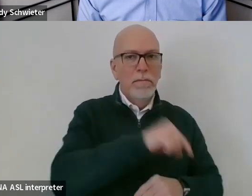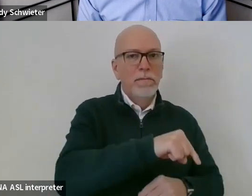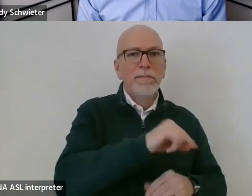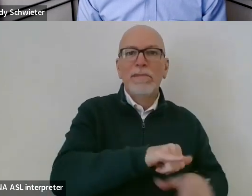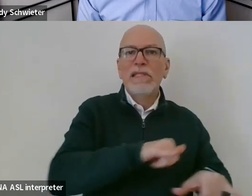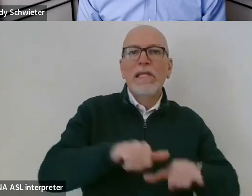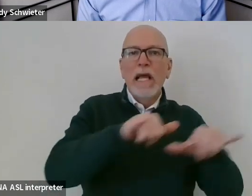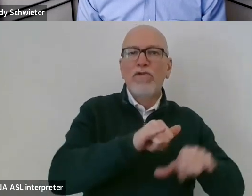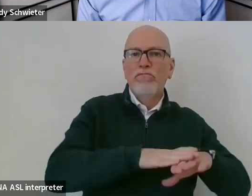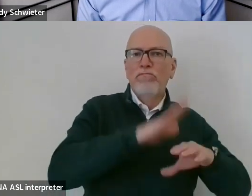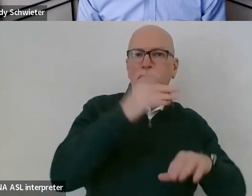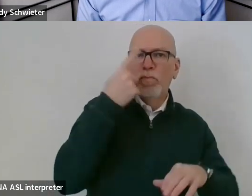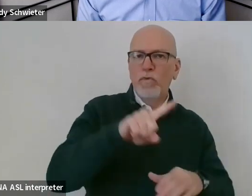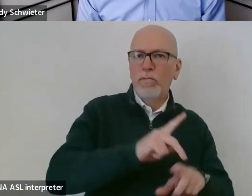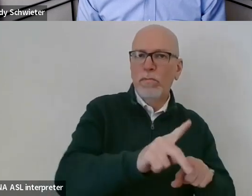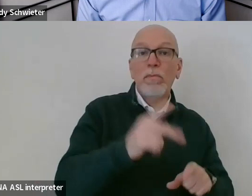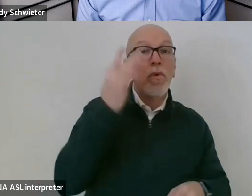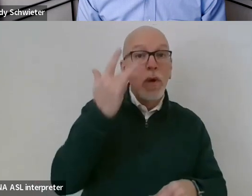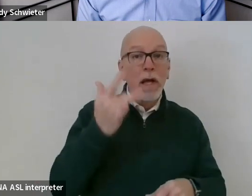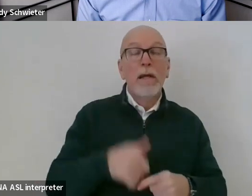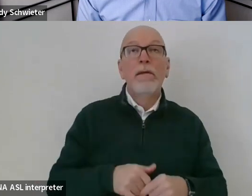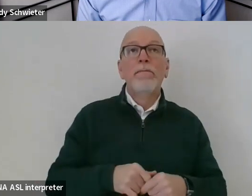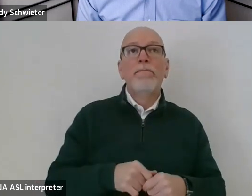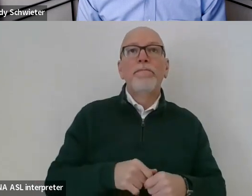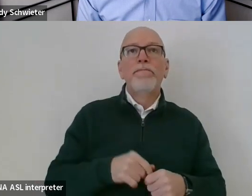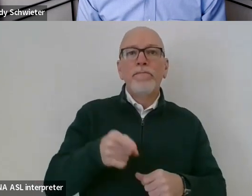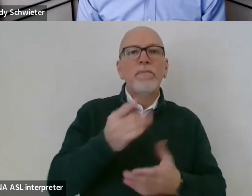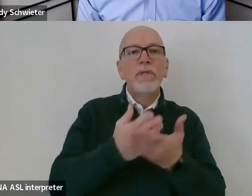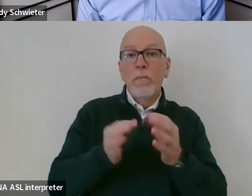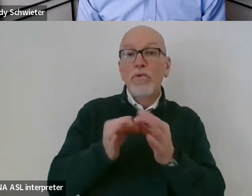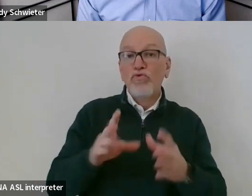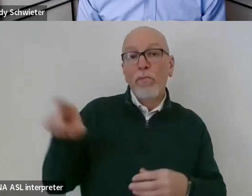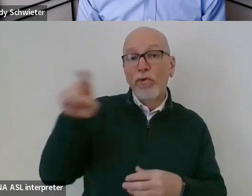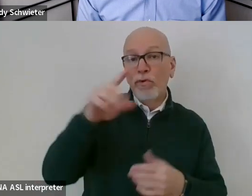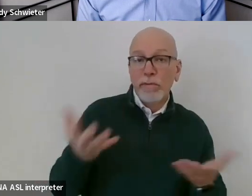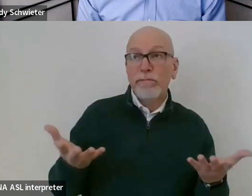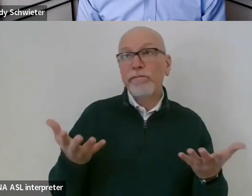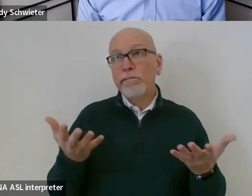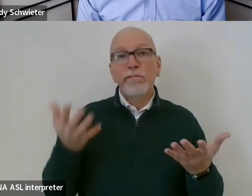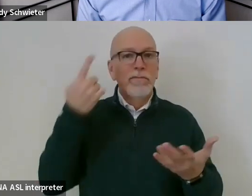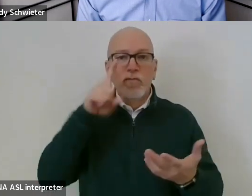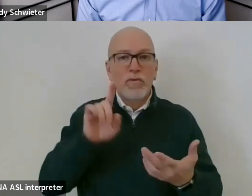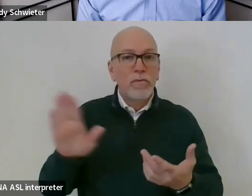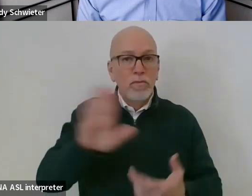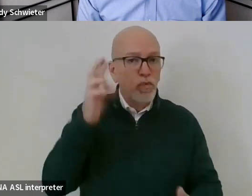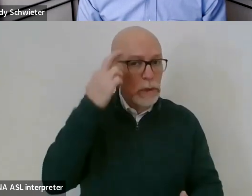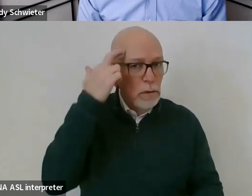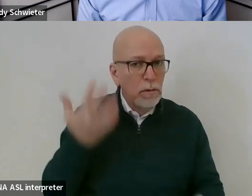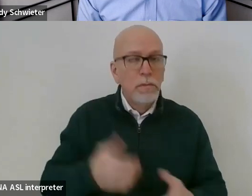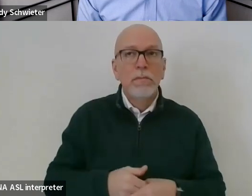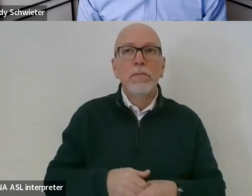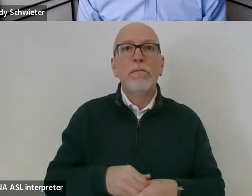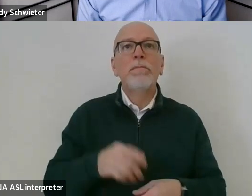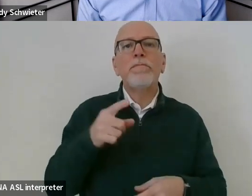and standards. Not only because there are interpreters out there that, for very good reasons,